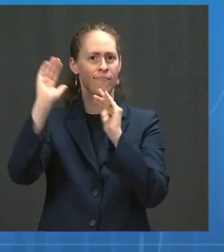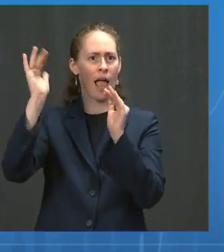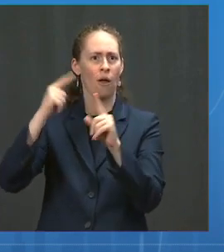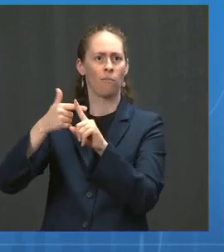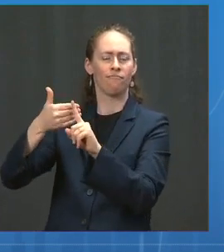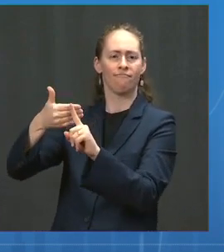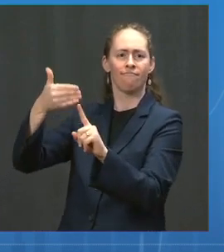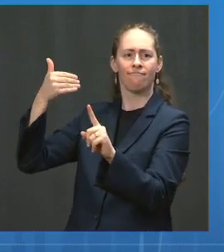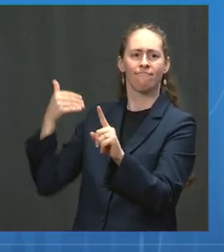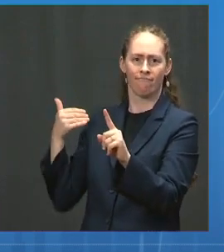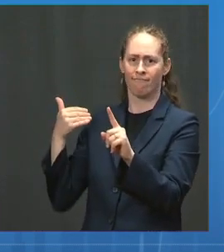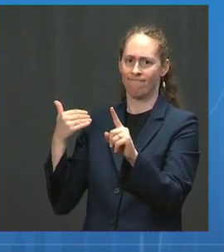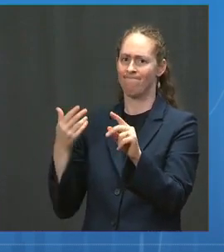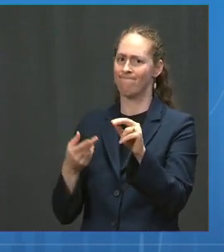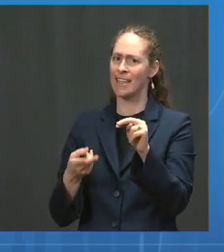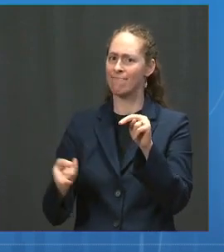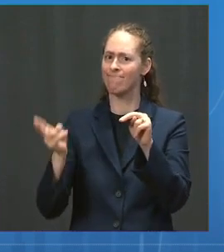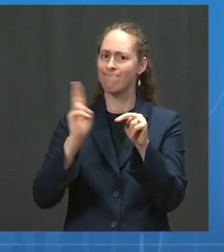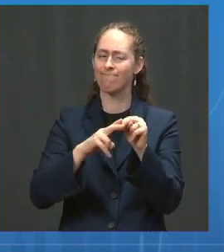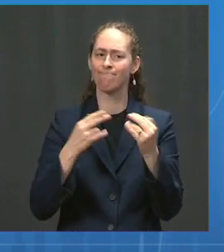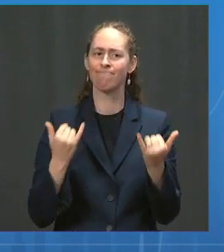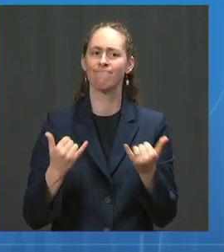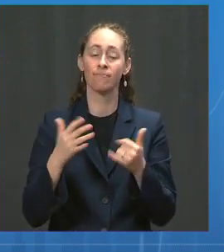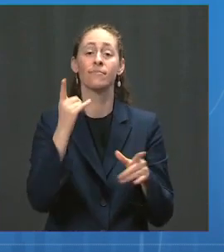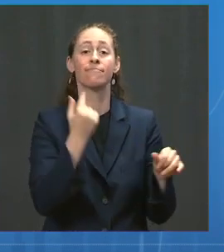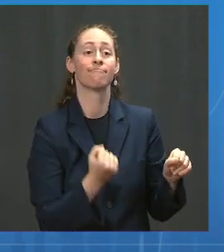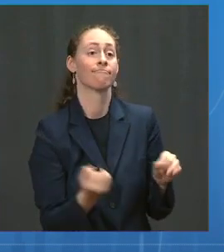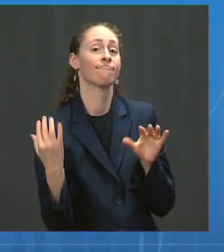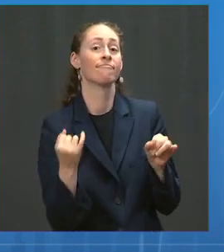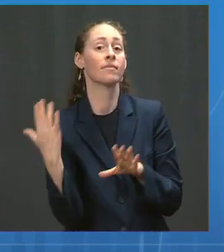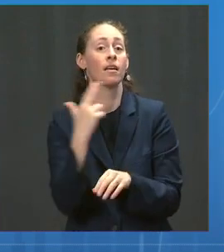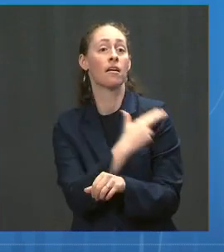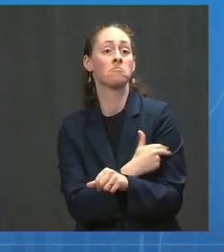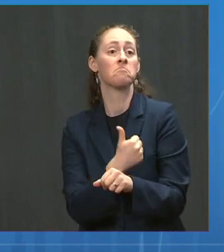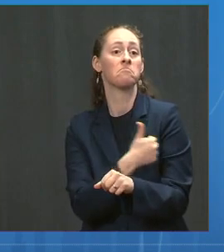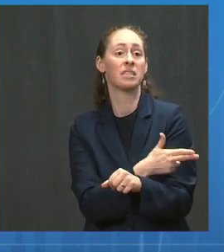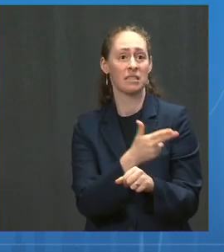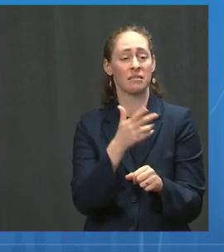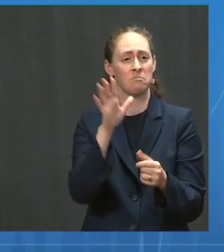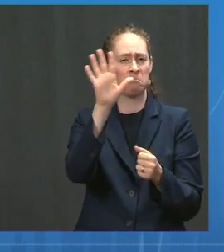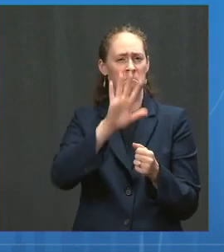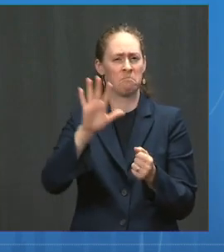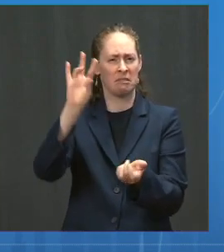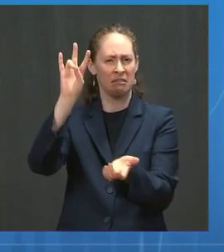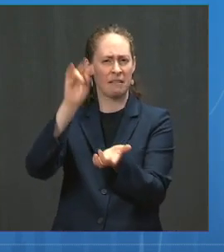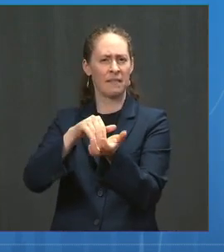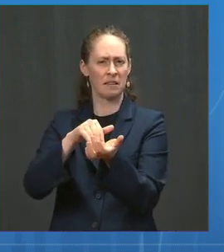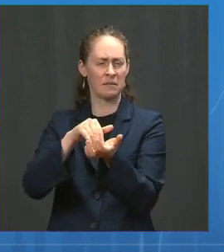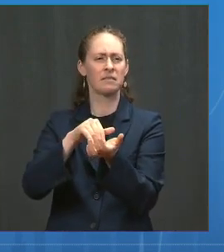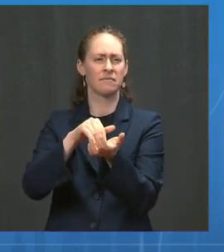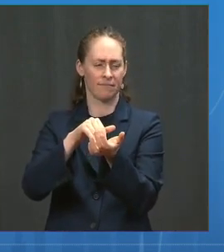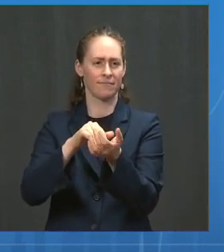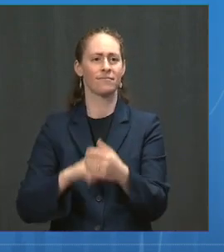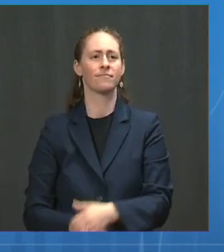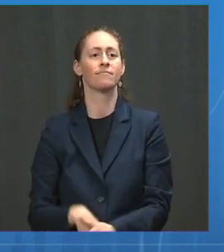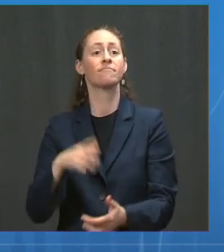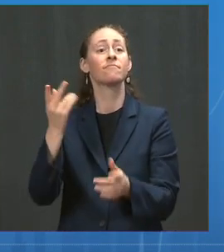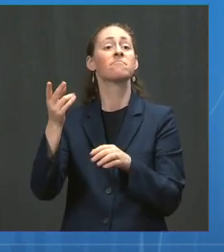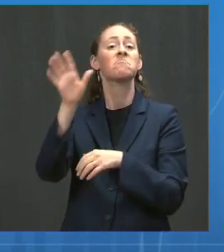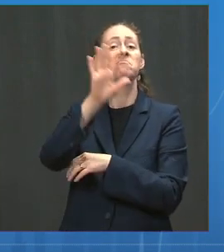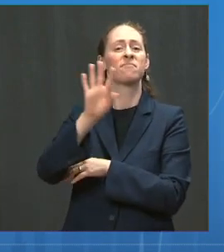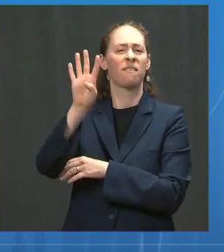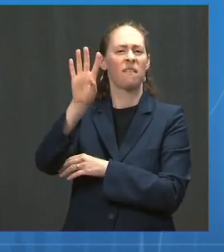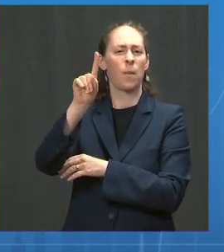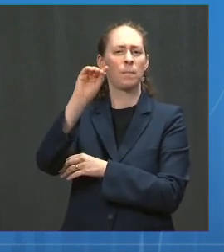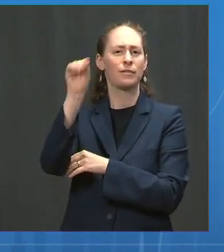hospital admissions is about 7,348 per day, an increase of about 41% from the prior 7-day